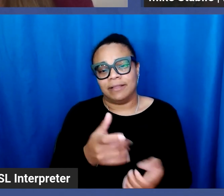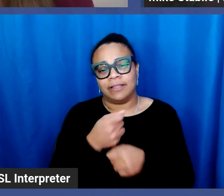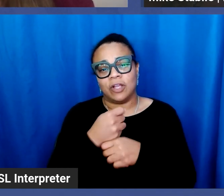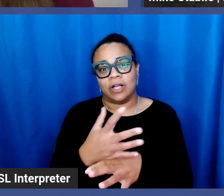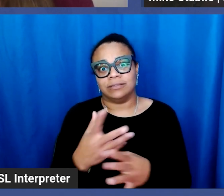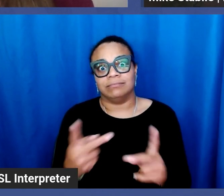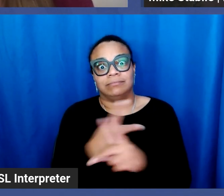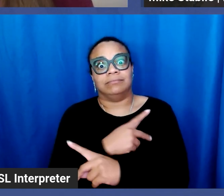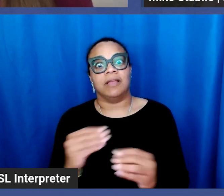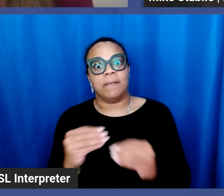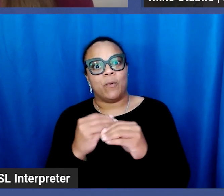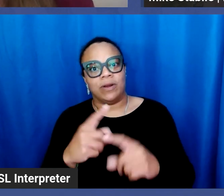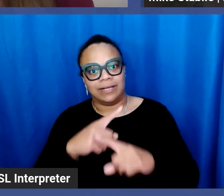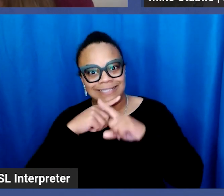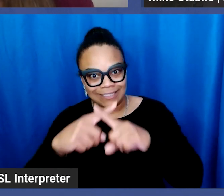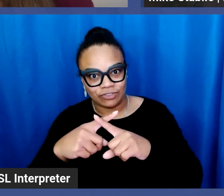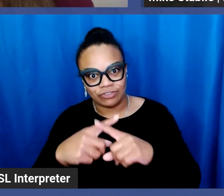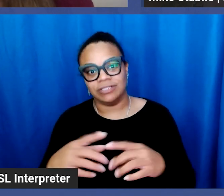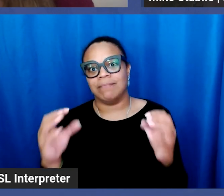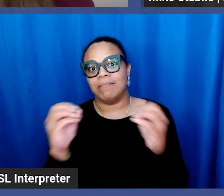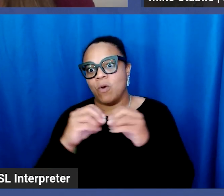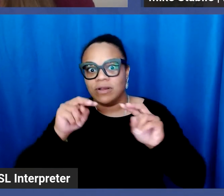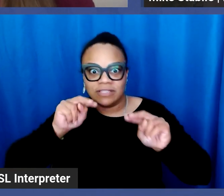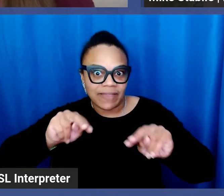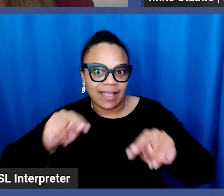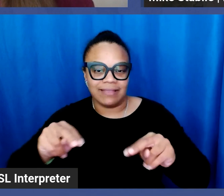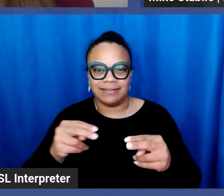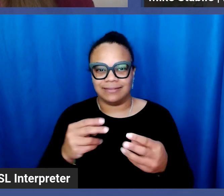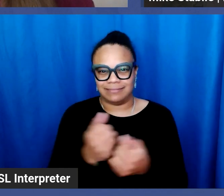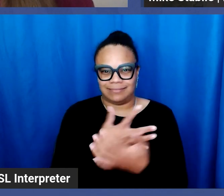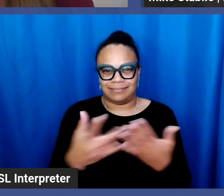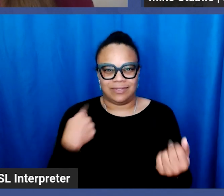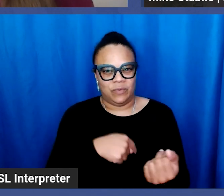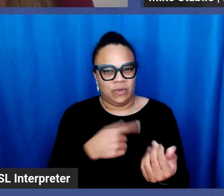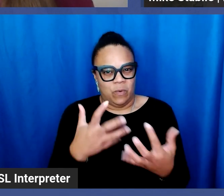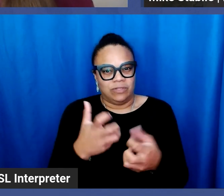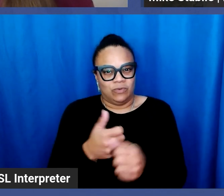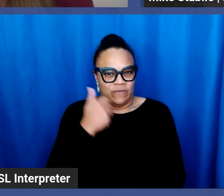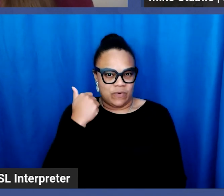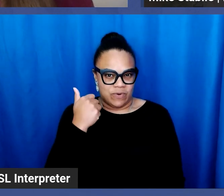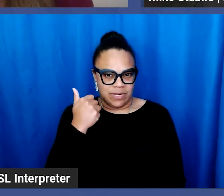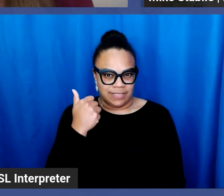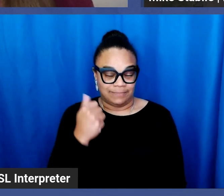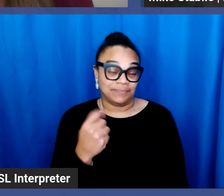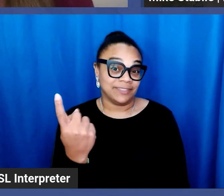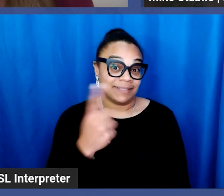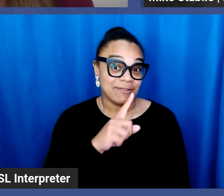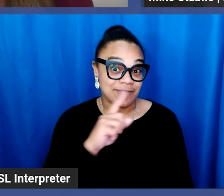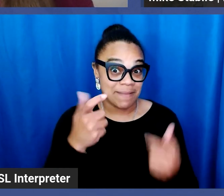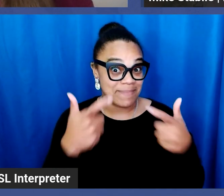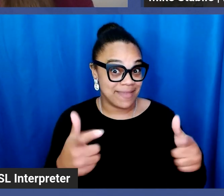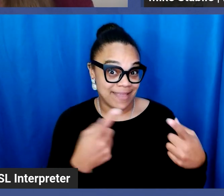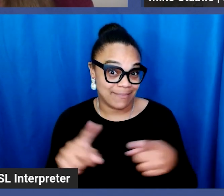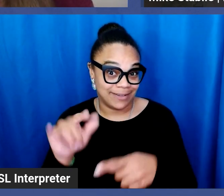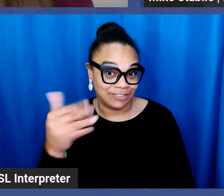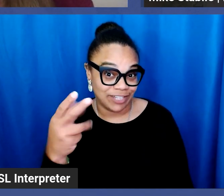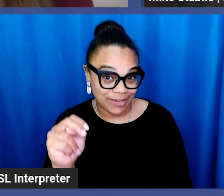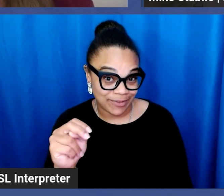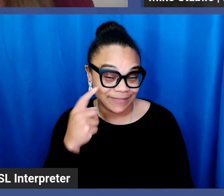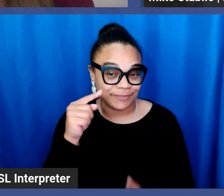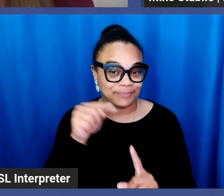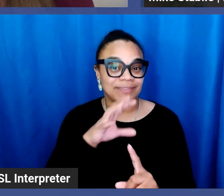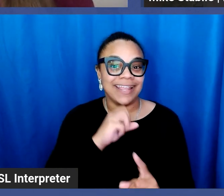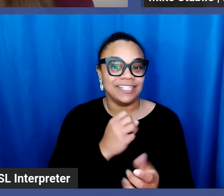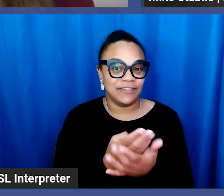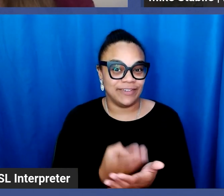censorship, more surveillance, things we're trying to avoid. So there's something really big happening in January when it comes to age